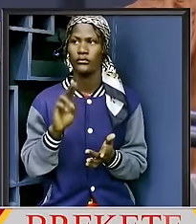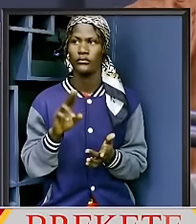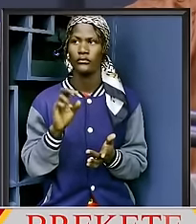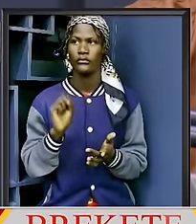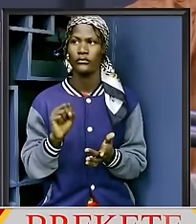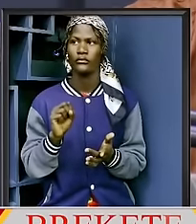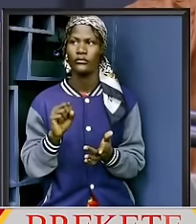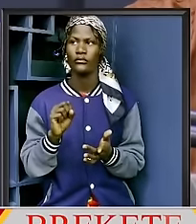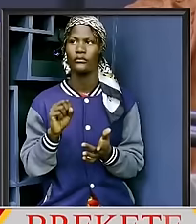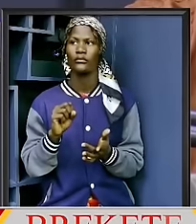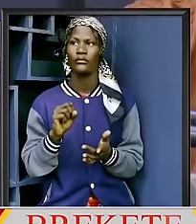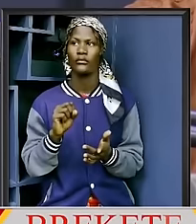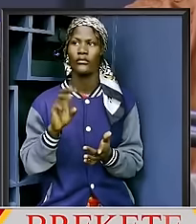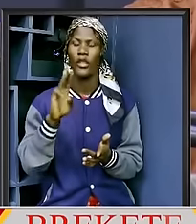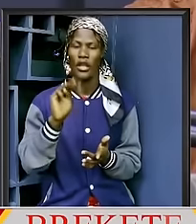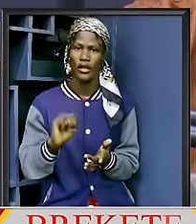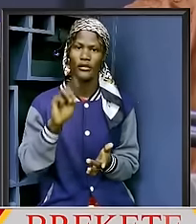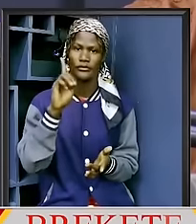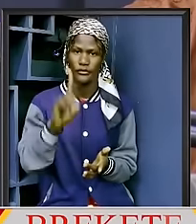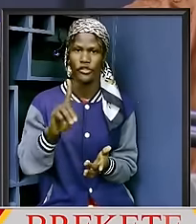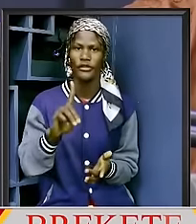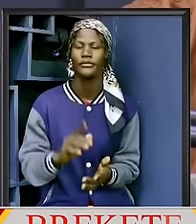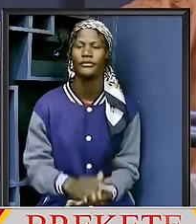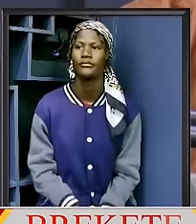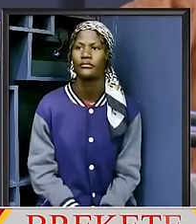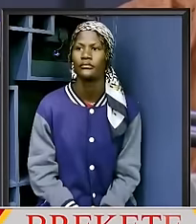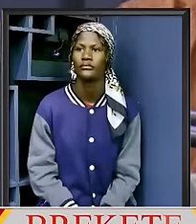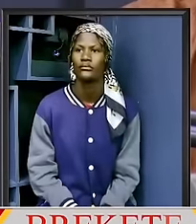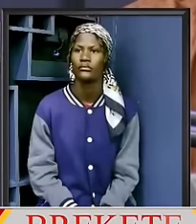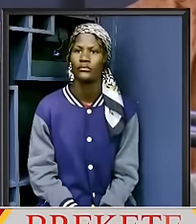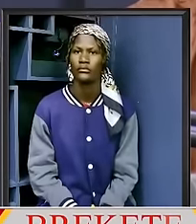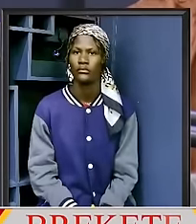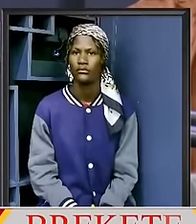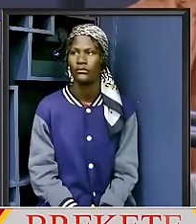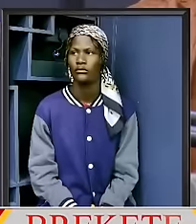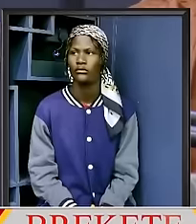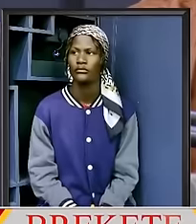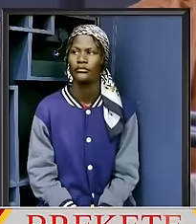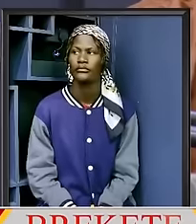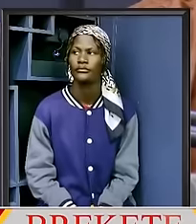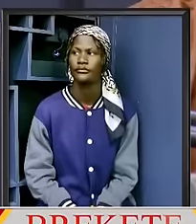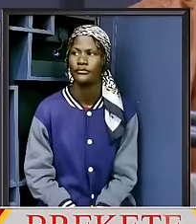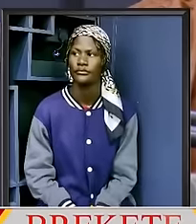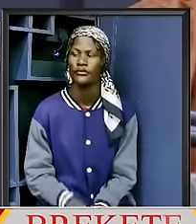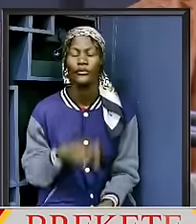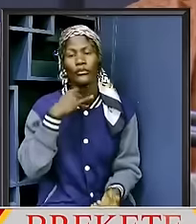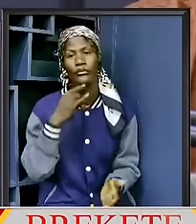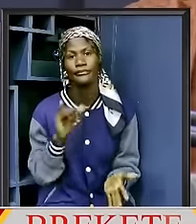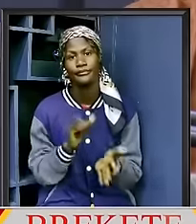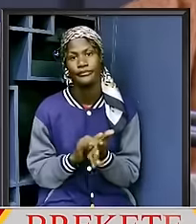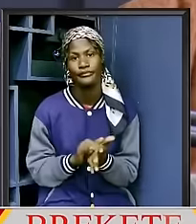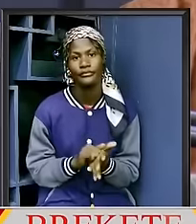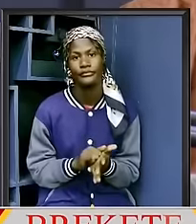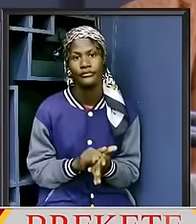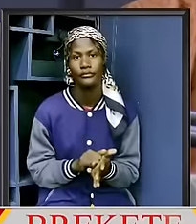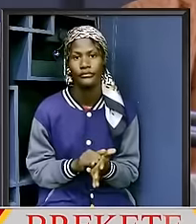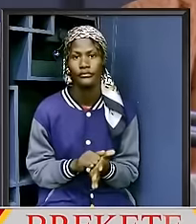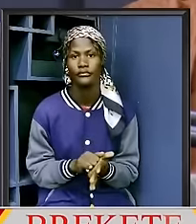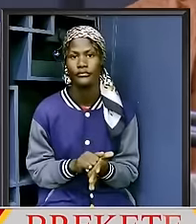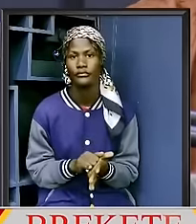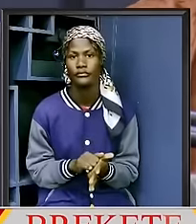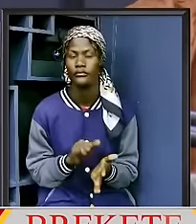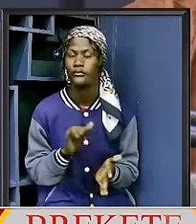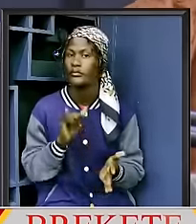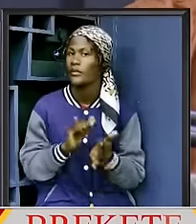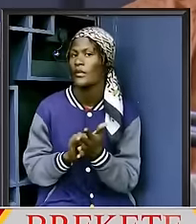is the MD. The MD. Mm-hmm. So Anna said, but me that that's as a the staff, man